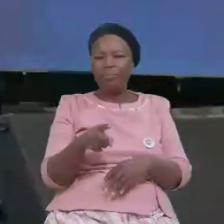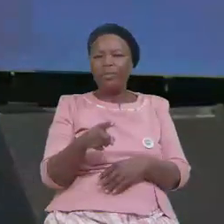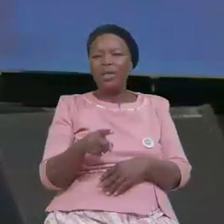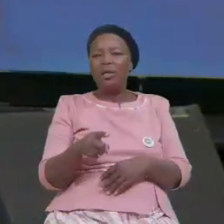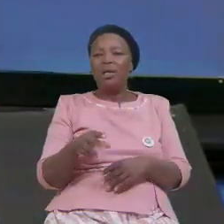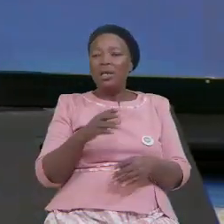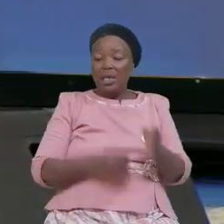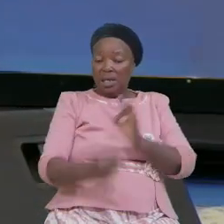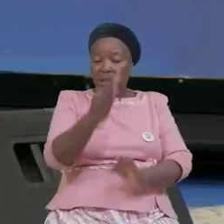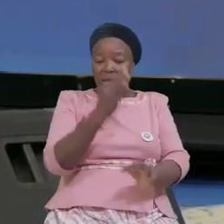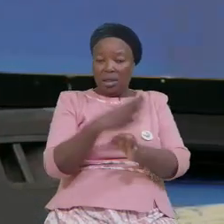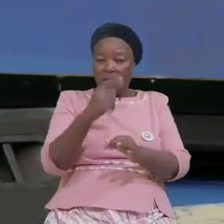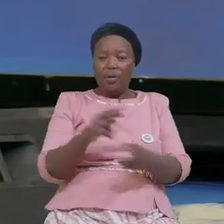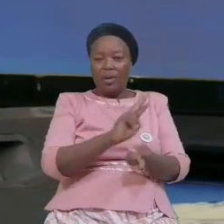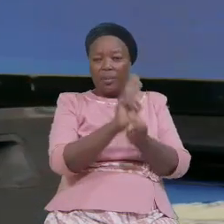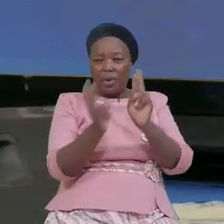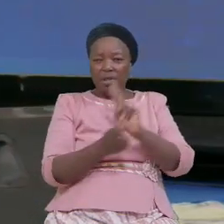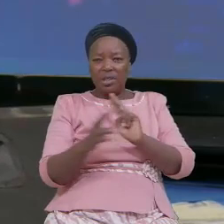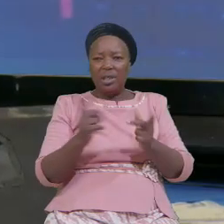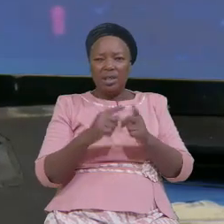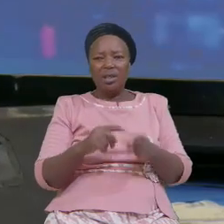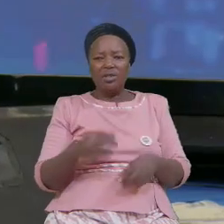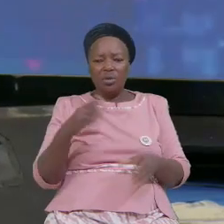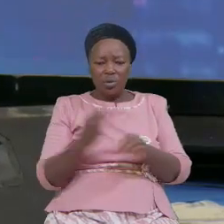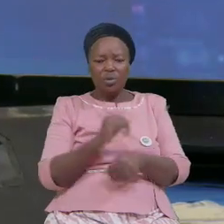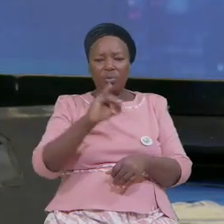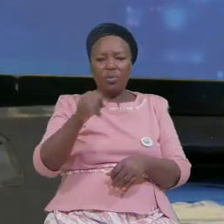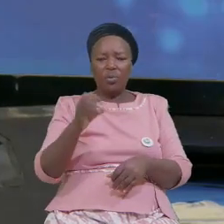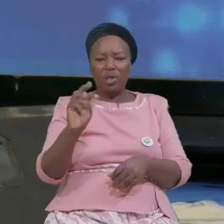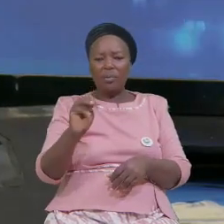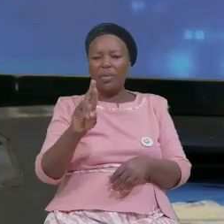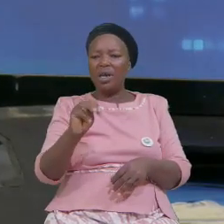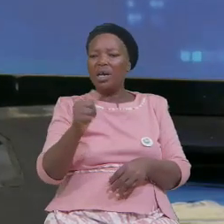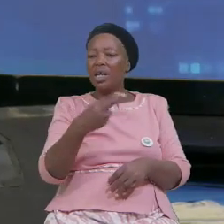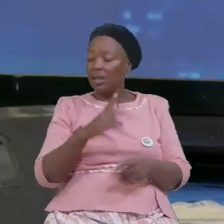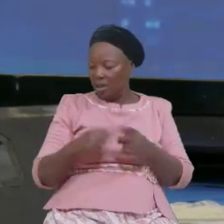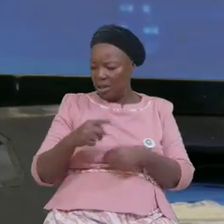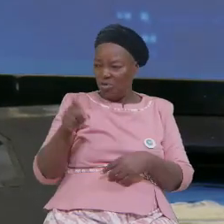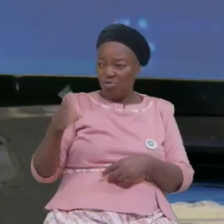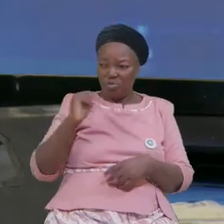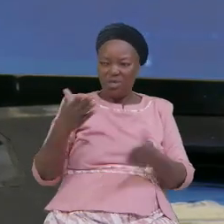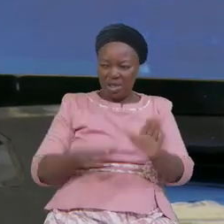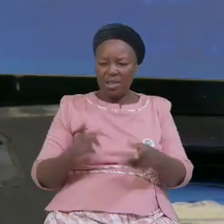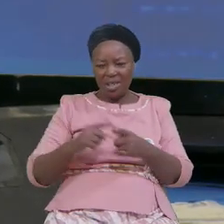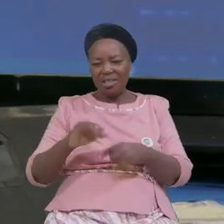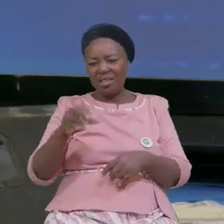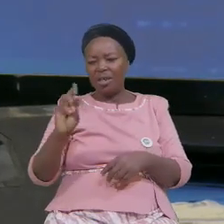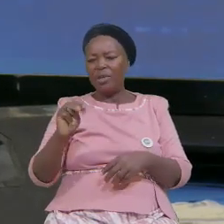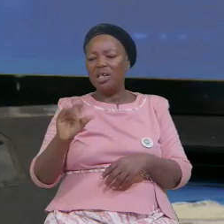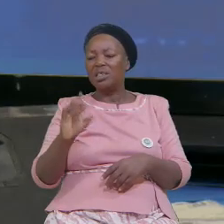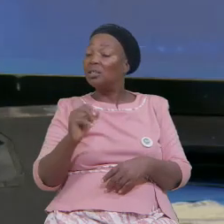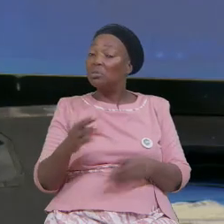Instead of repenting, they took Jeremiah and they say, you will die. Jeremiah said, all right,